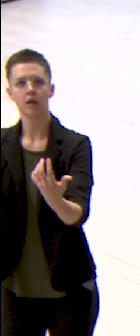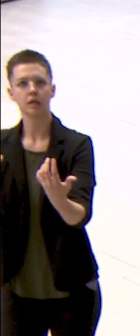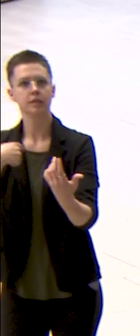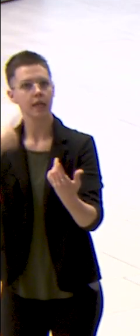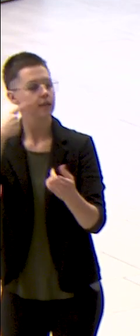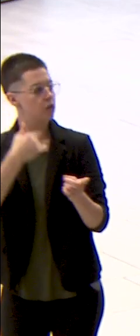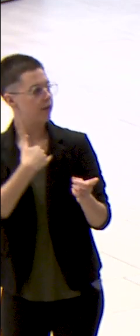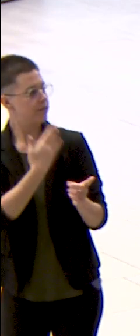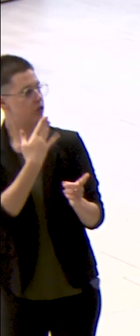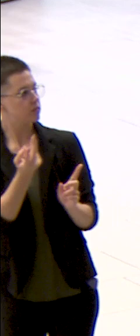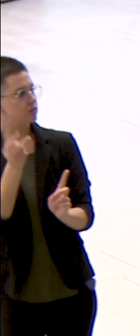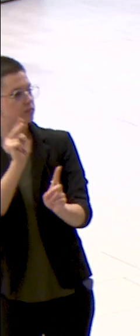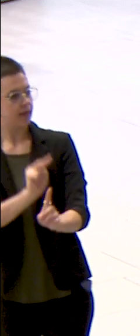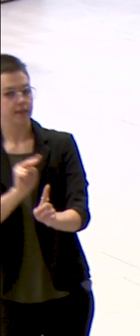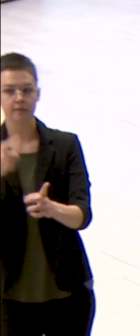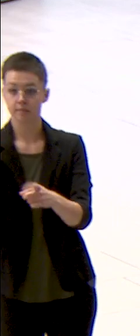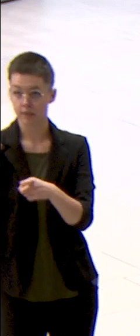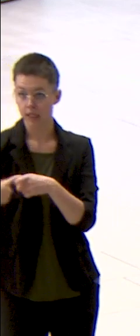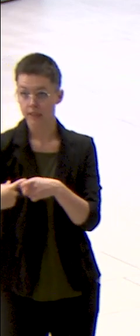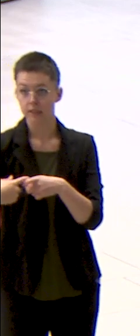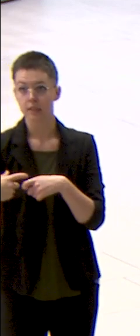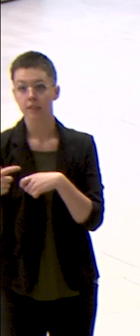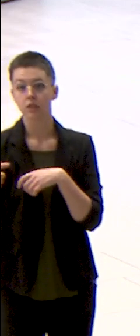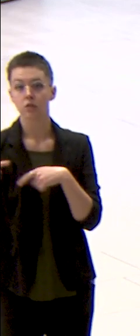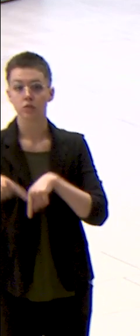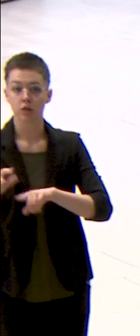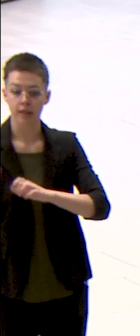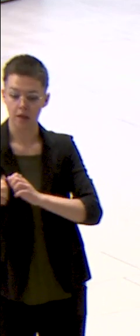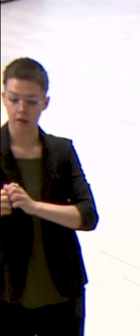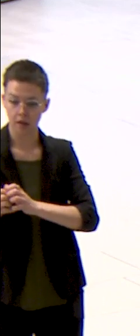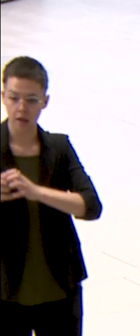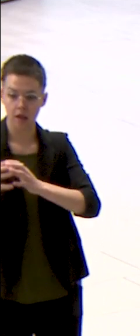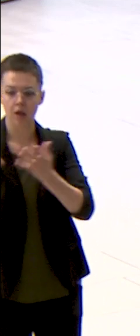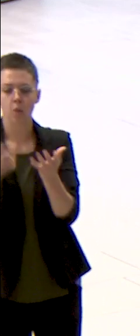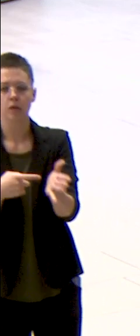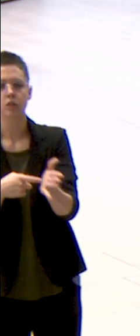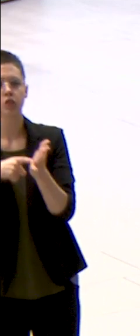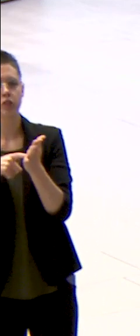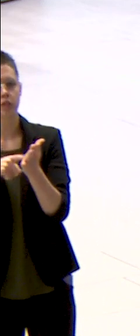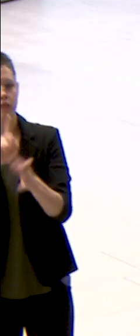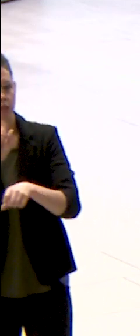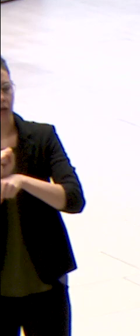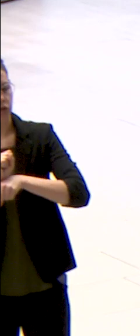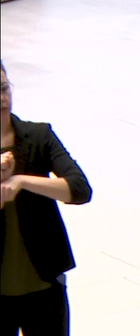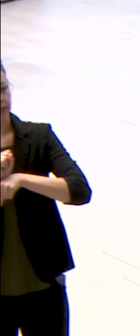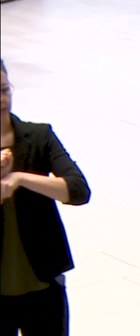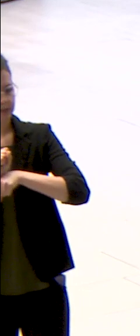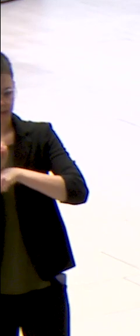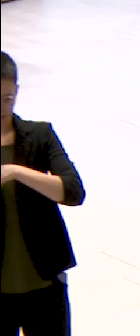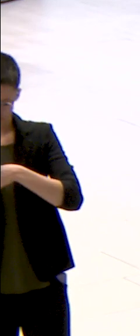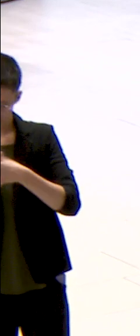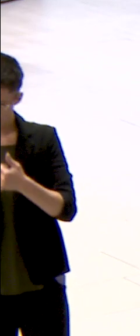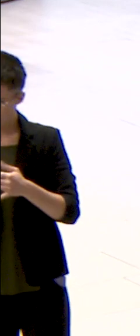great perspective about being a Latina and actually the come up and what it took to actually be where you are